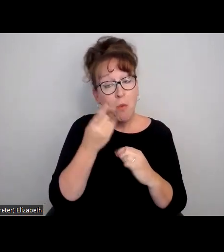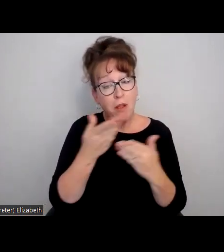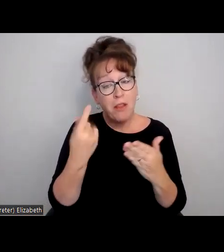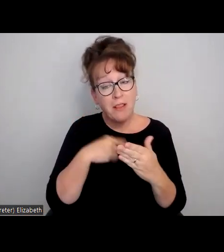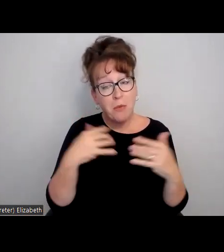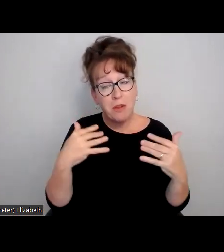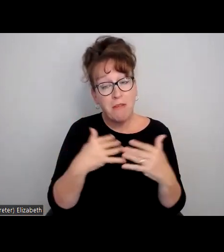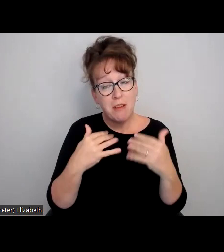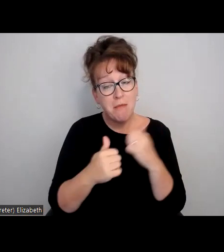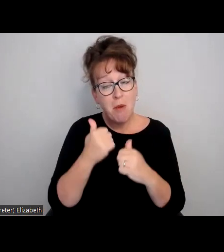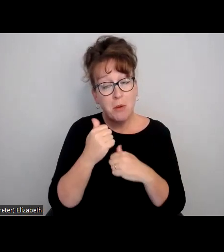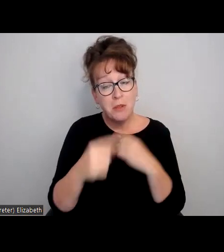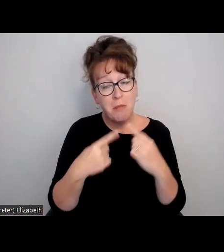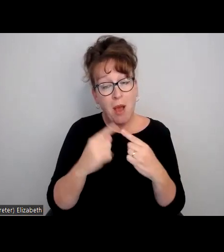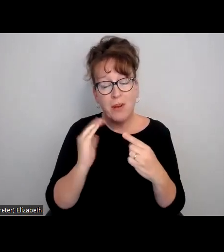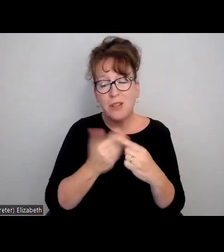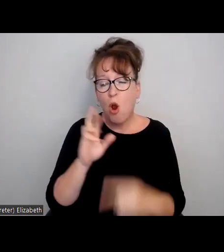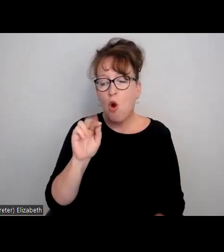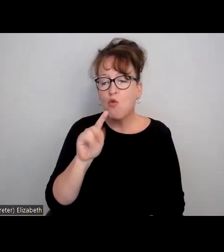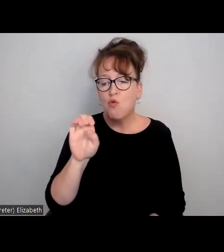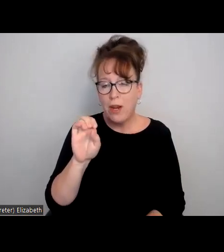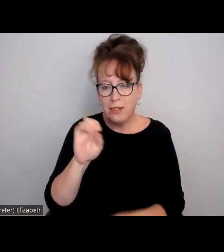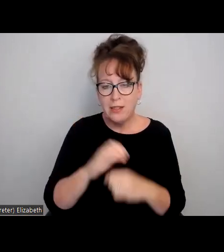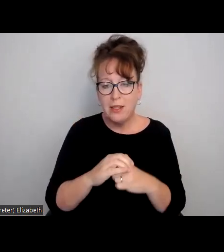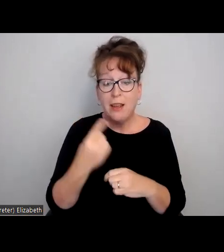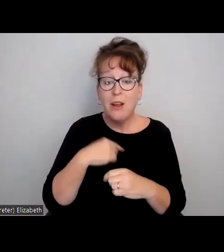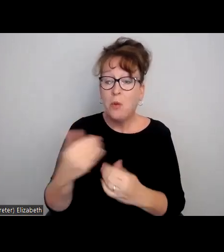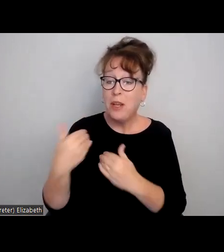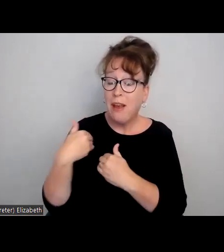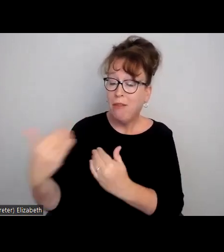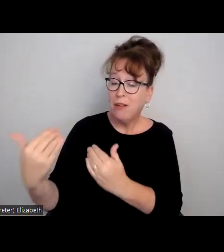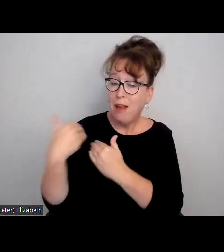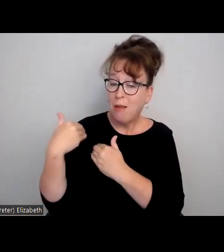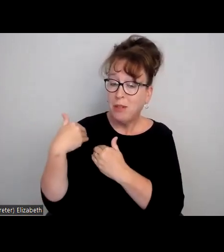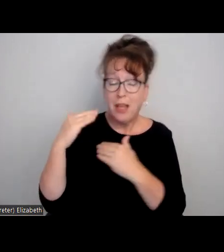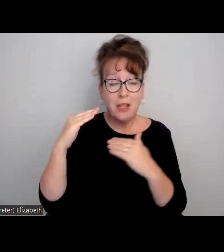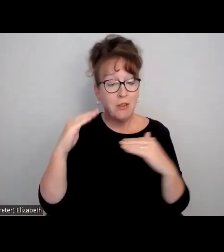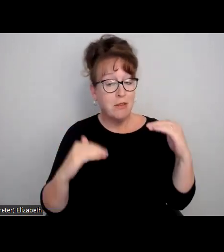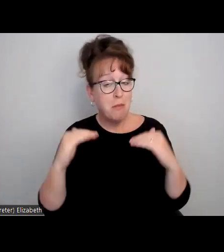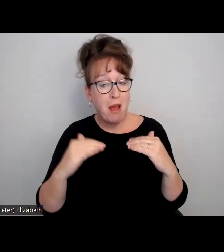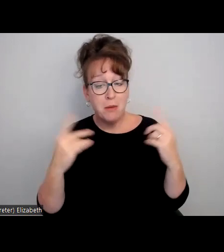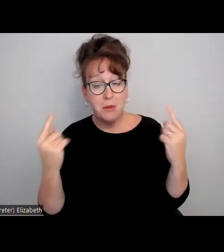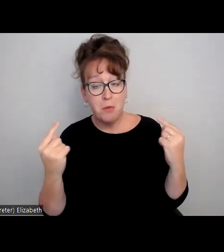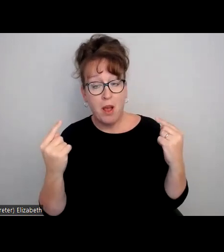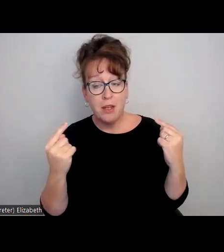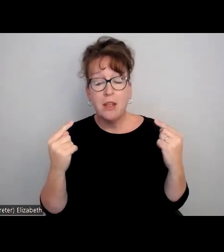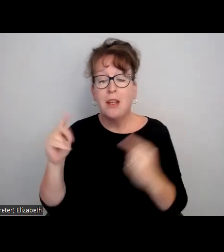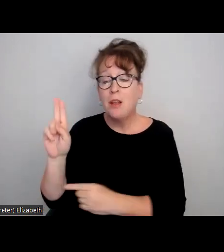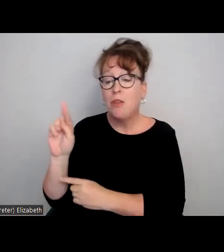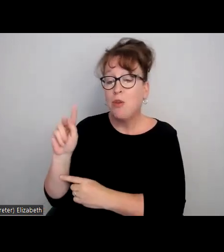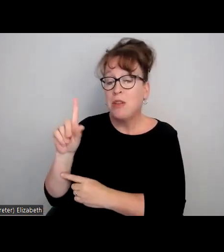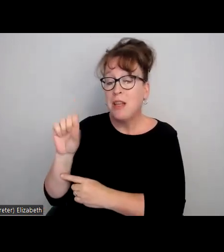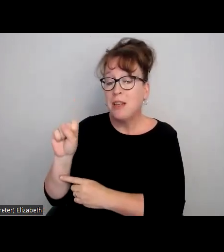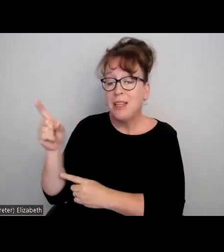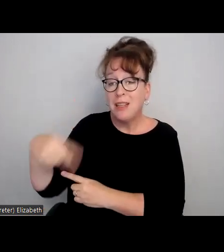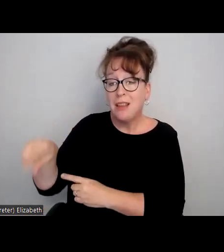setting function, in terms of we have an obligation to balance the interests of of the utilities and their shareholders in